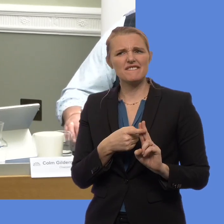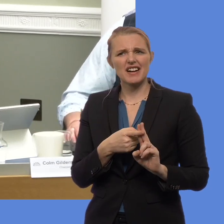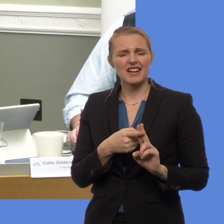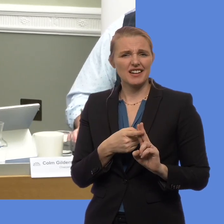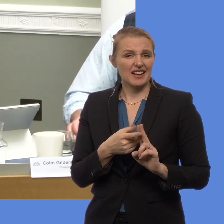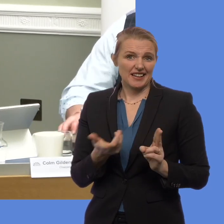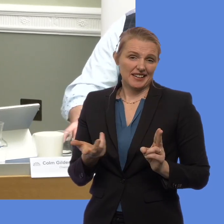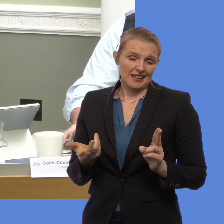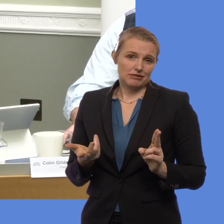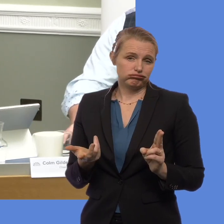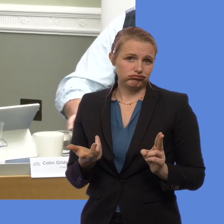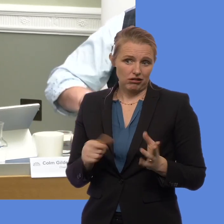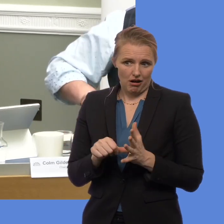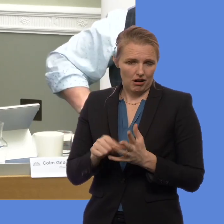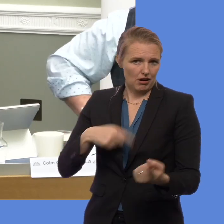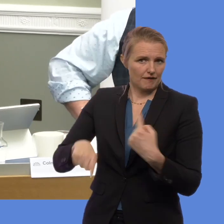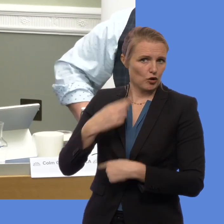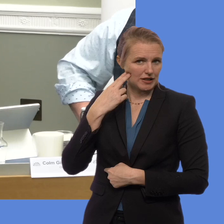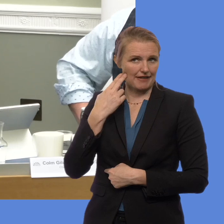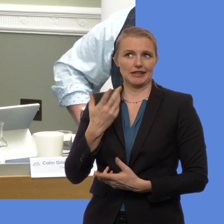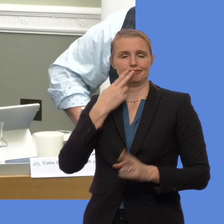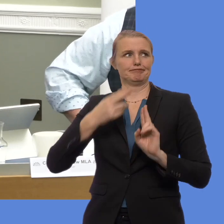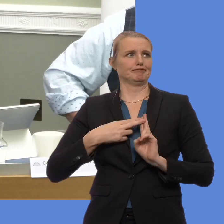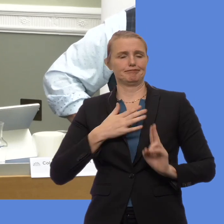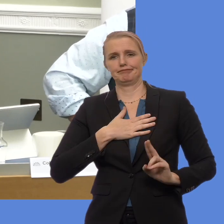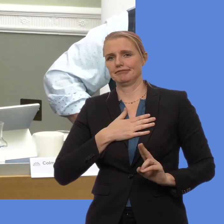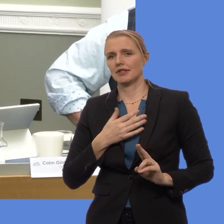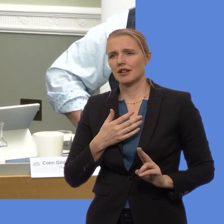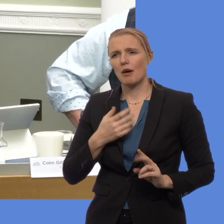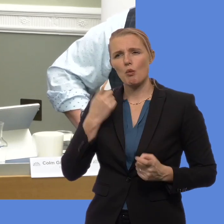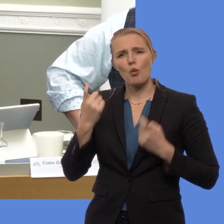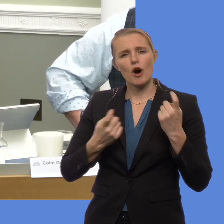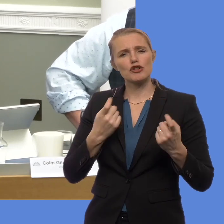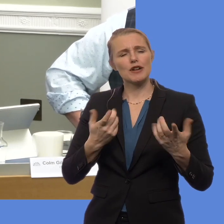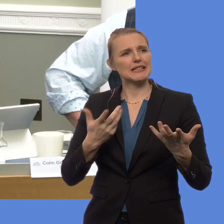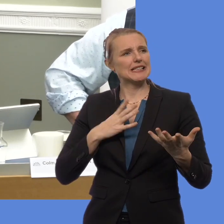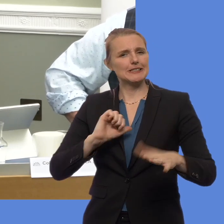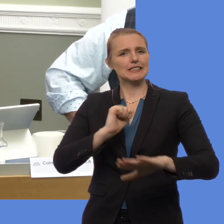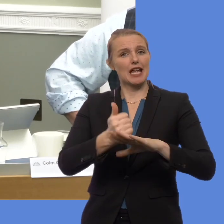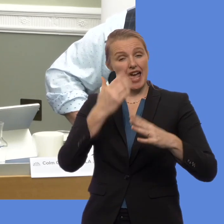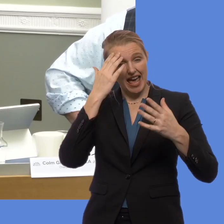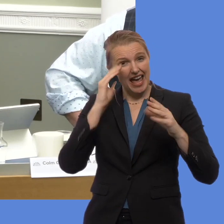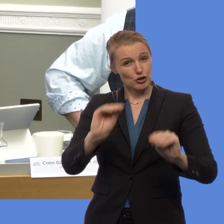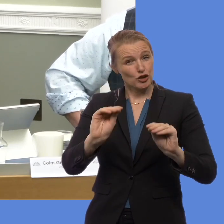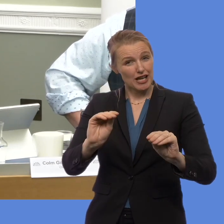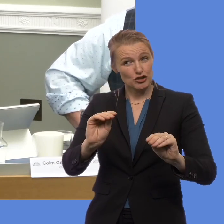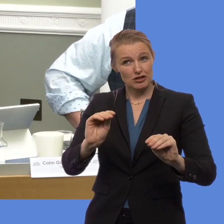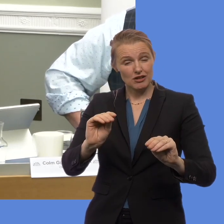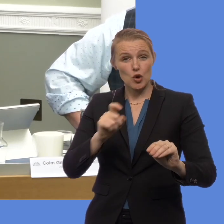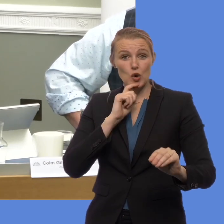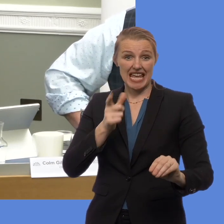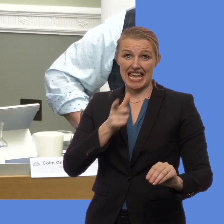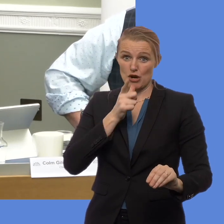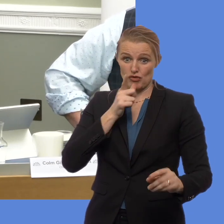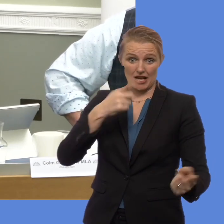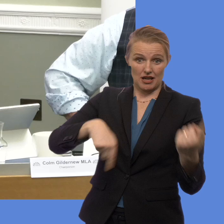own kind of issues throughout the years with that. So I wonder, is there an element here of education for people of hearing ability